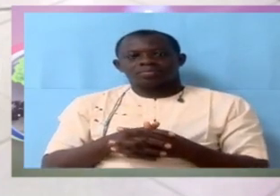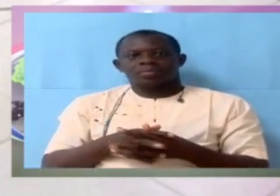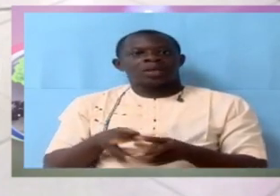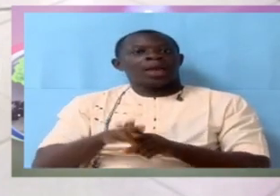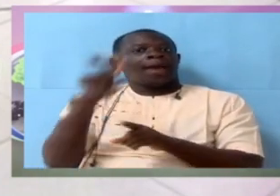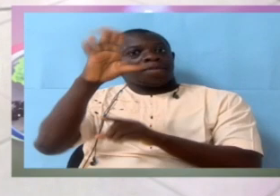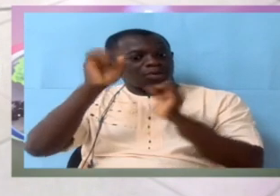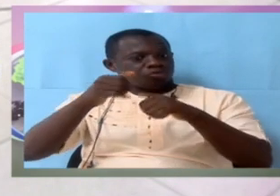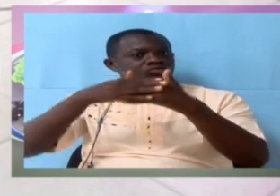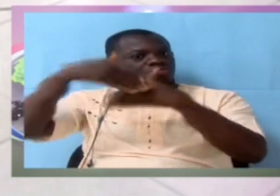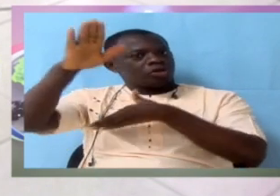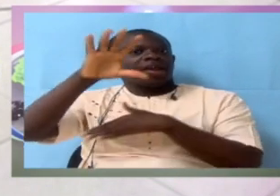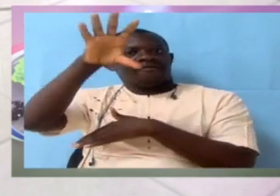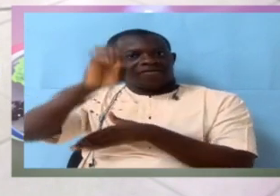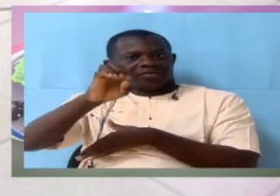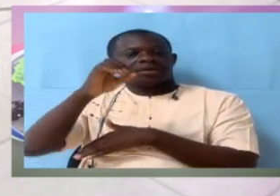might be more than 50.